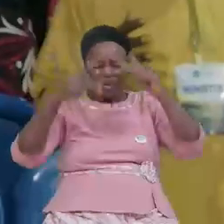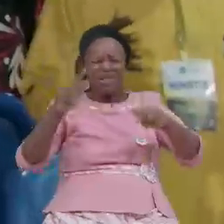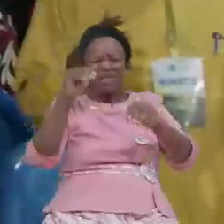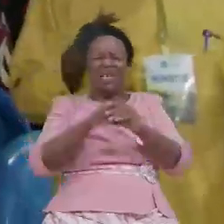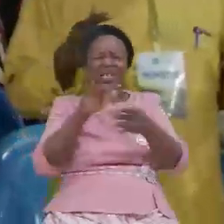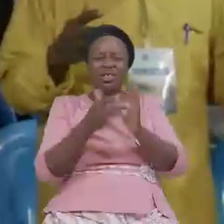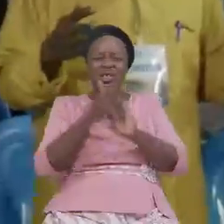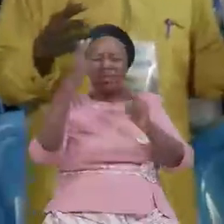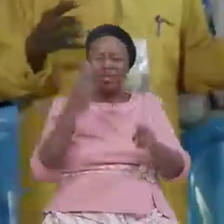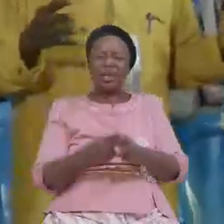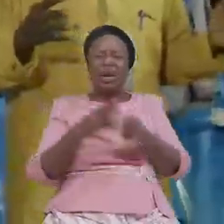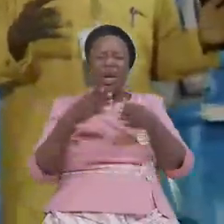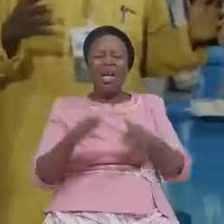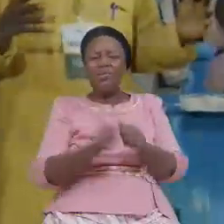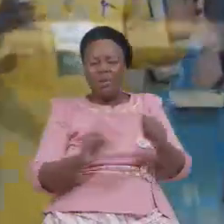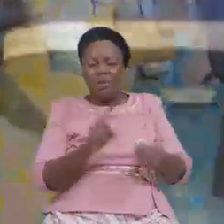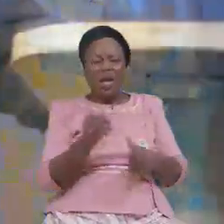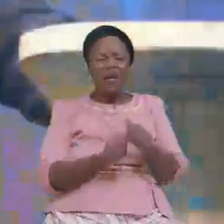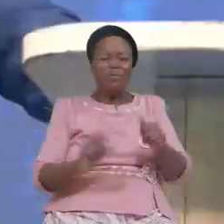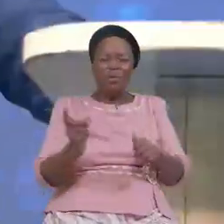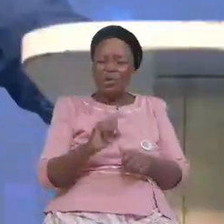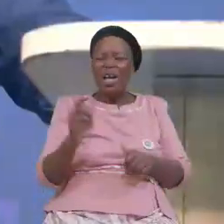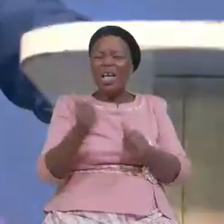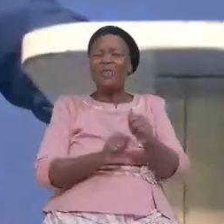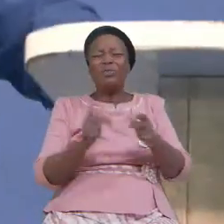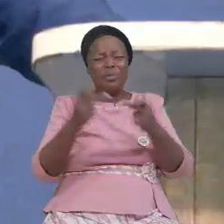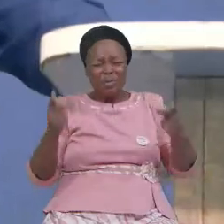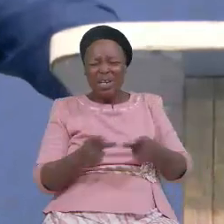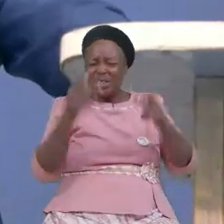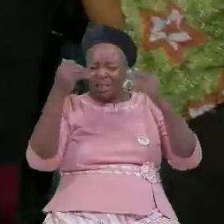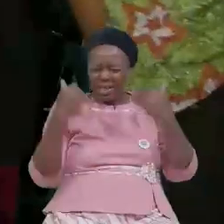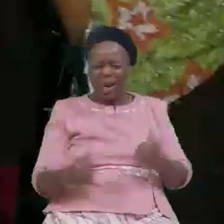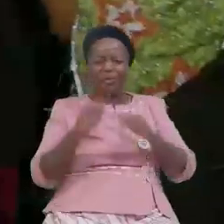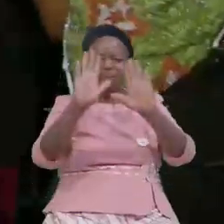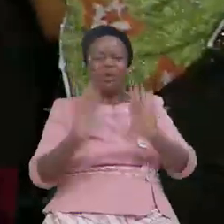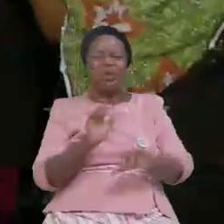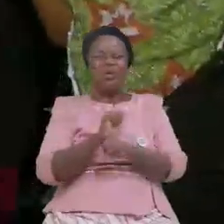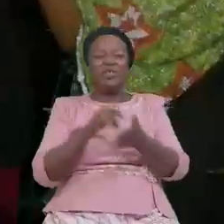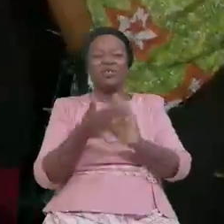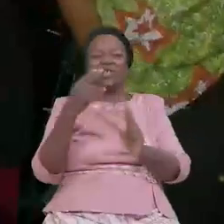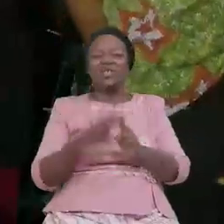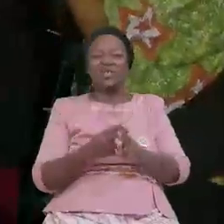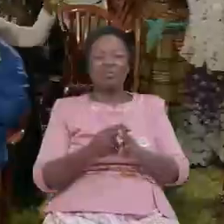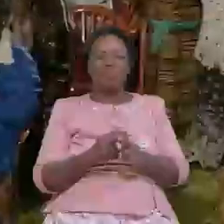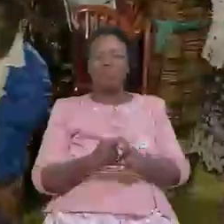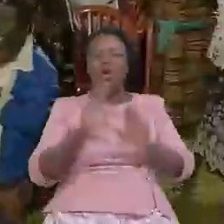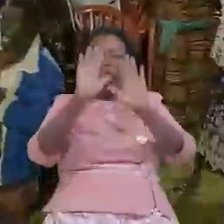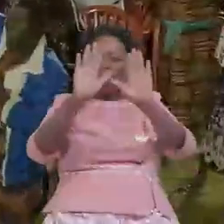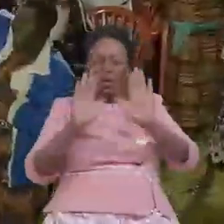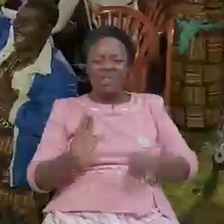name. Everywhere, everywhere, everywhere now, miracle. Signs and